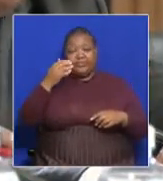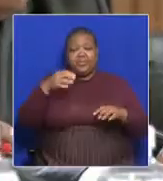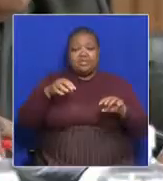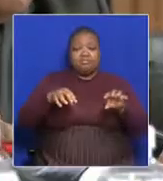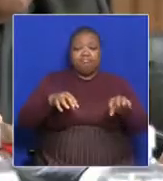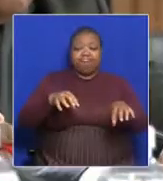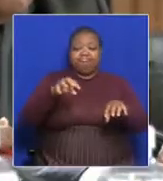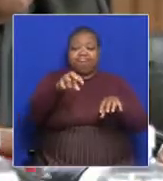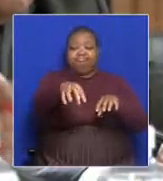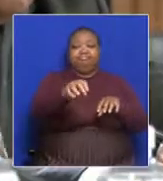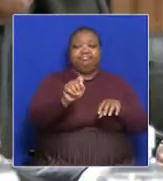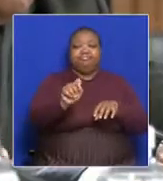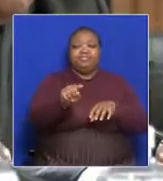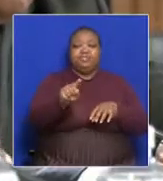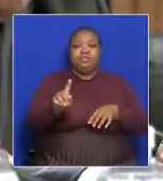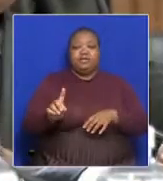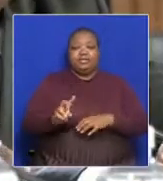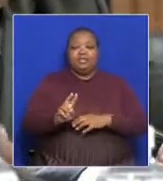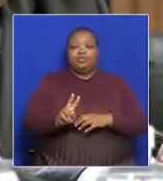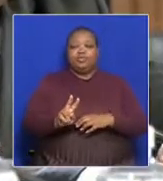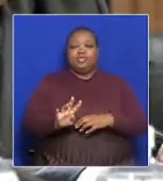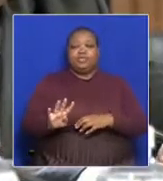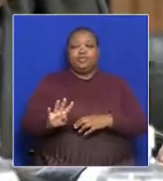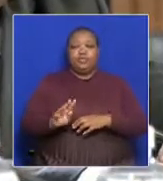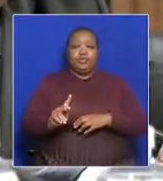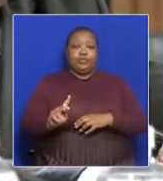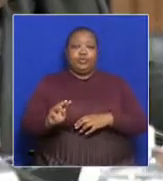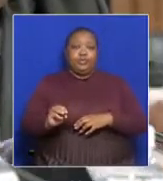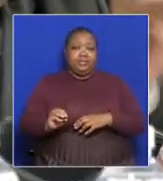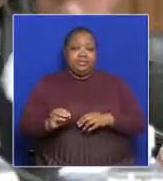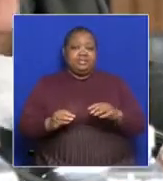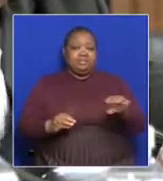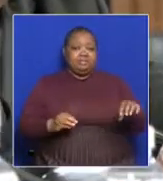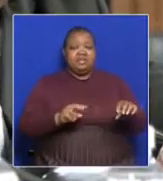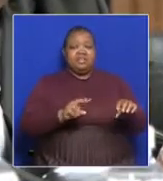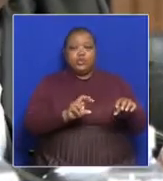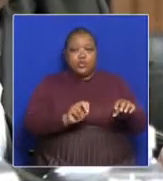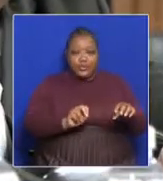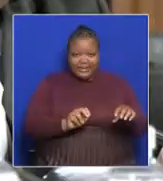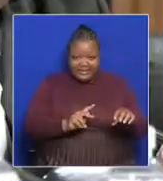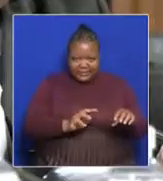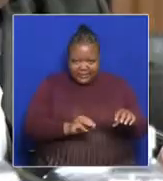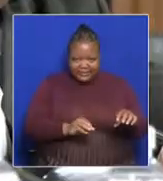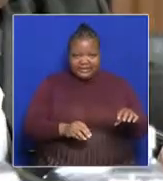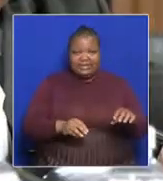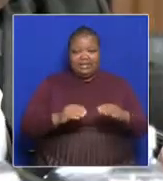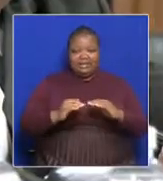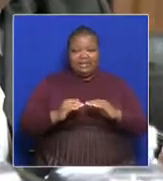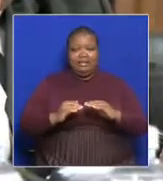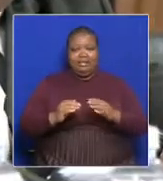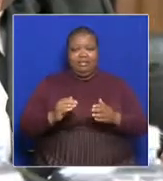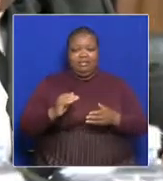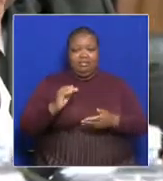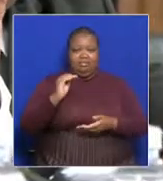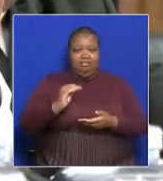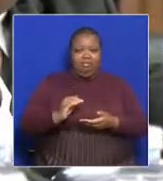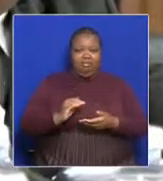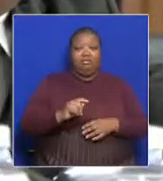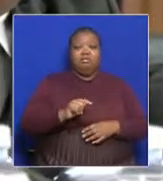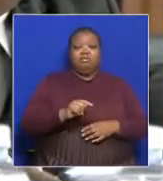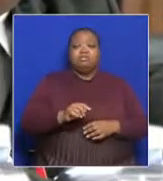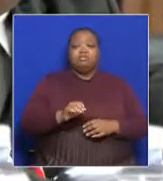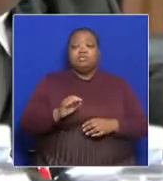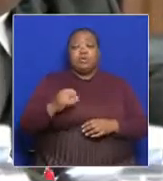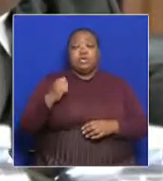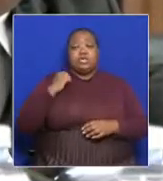was 24, and then there was 20, and there was lesser. Yes, That's about the 3 we spoke about yesterday.